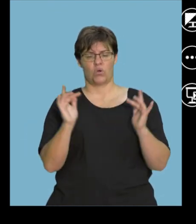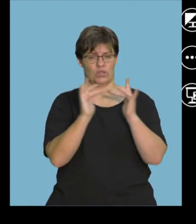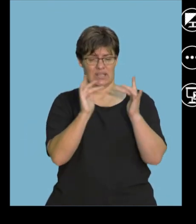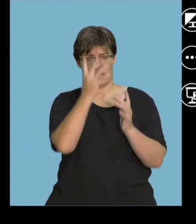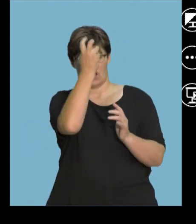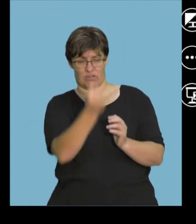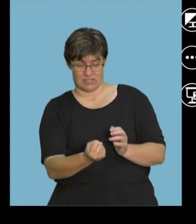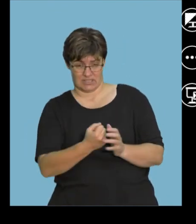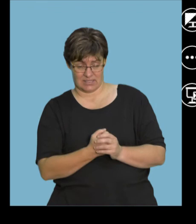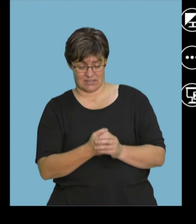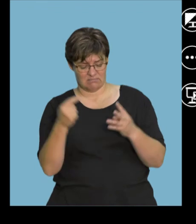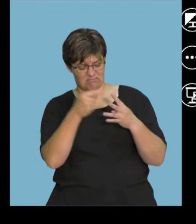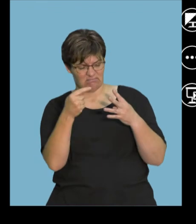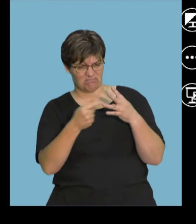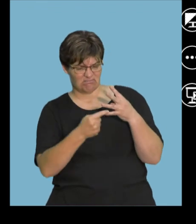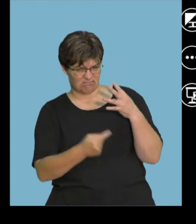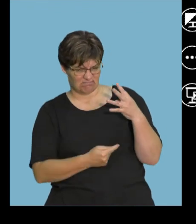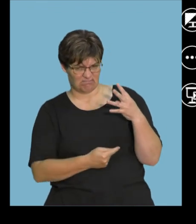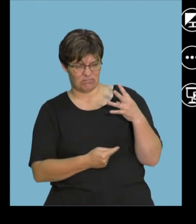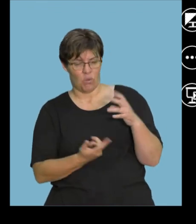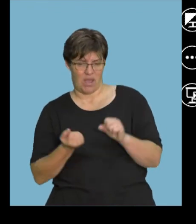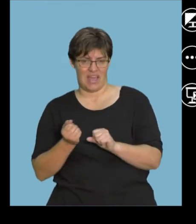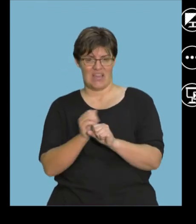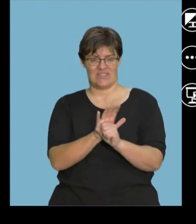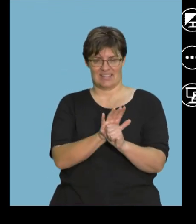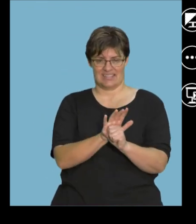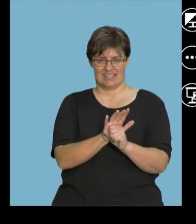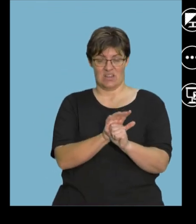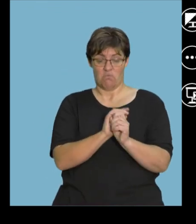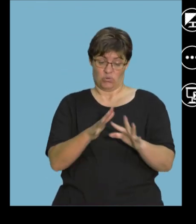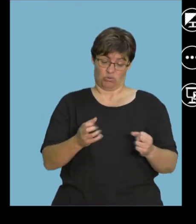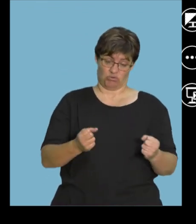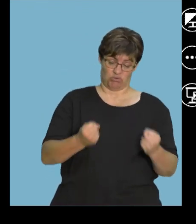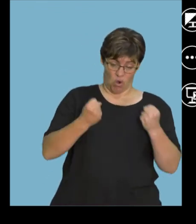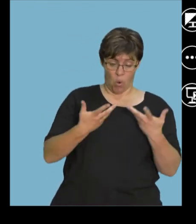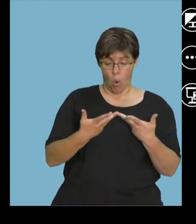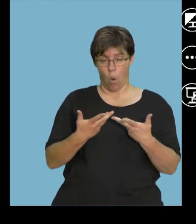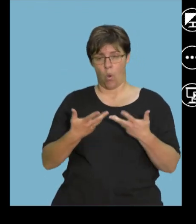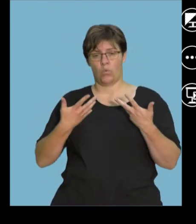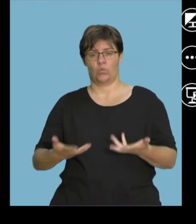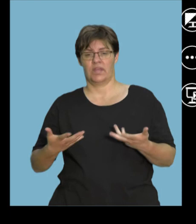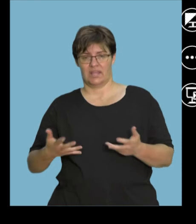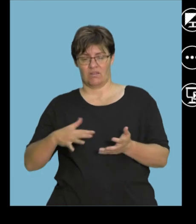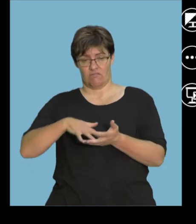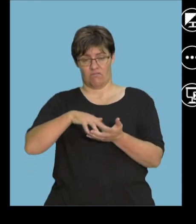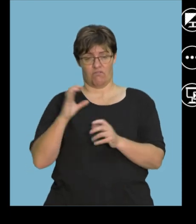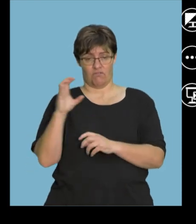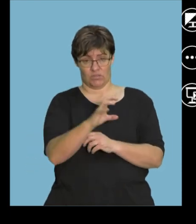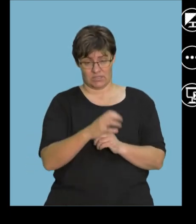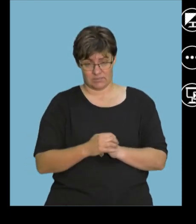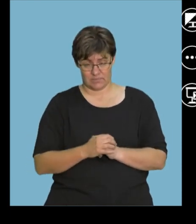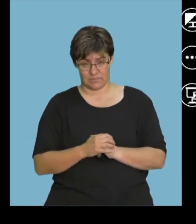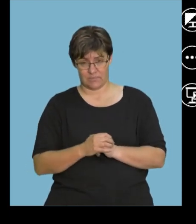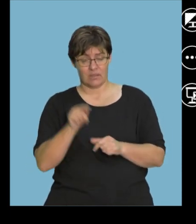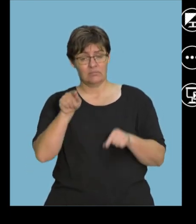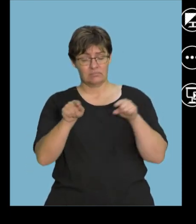non-contact forces. There are a number of factors that actually affect the magnitude of that force. But the main